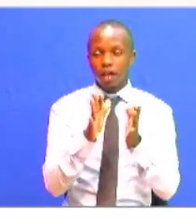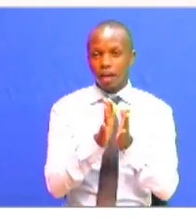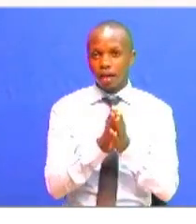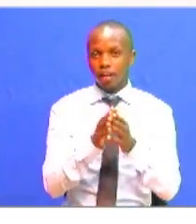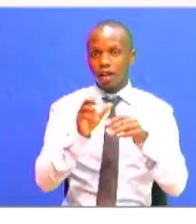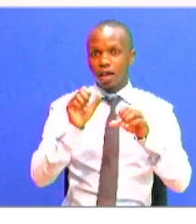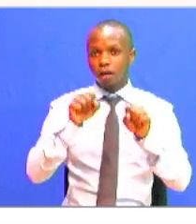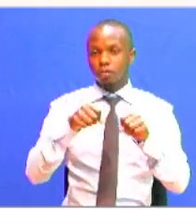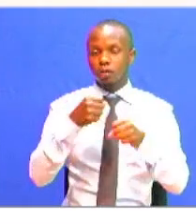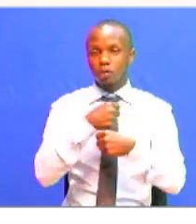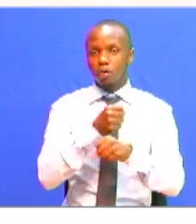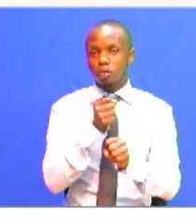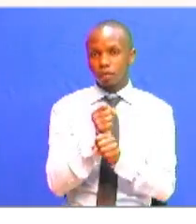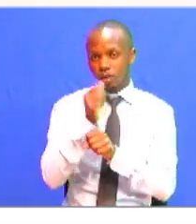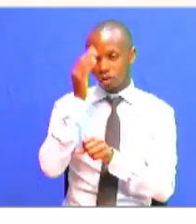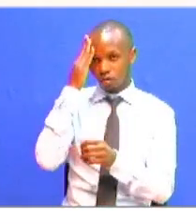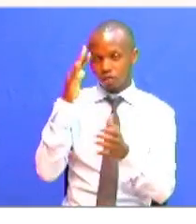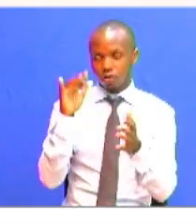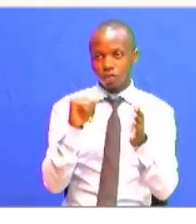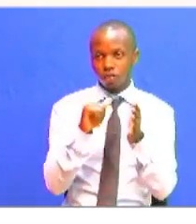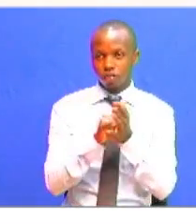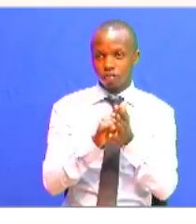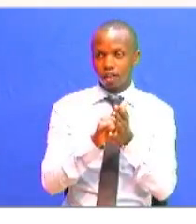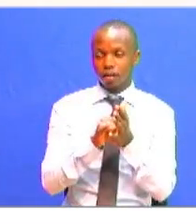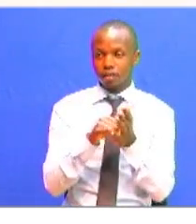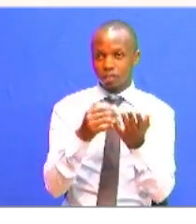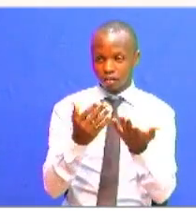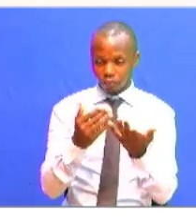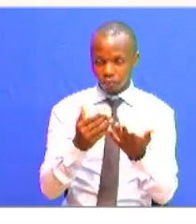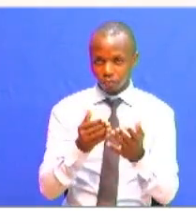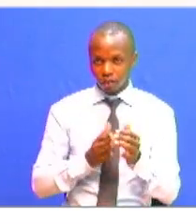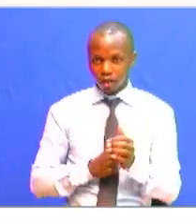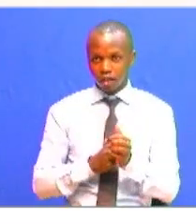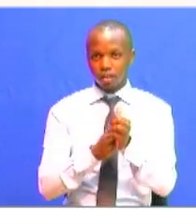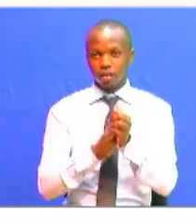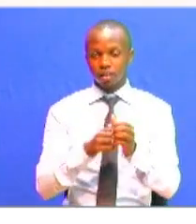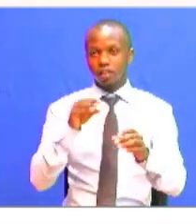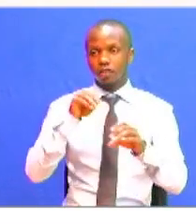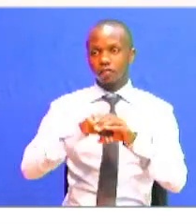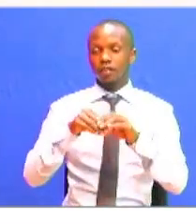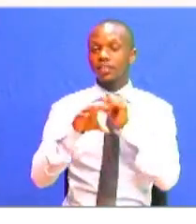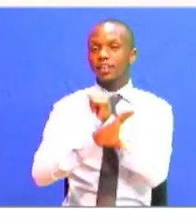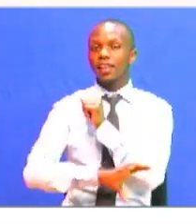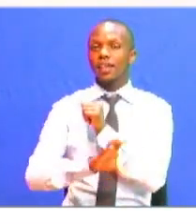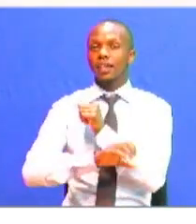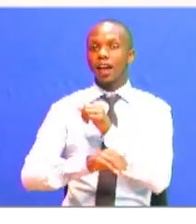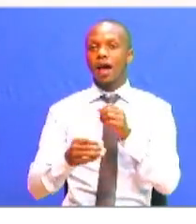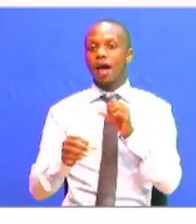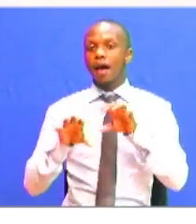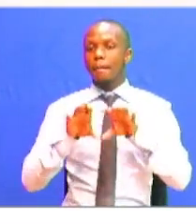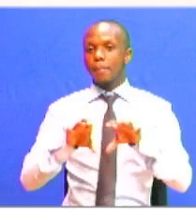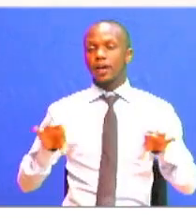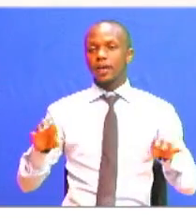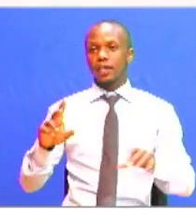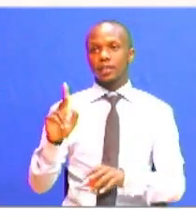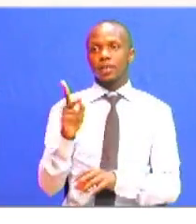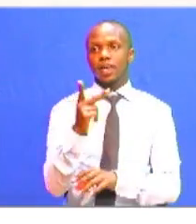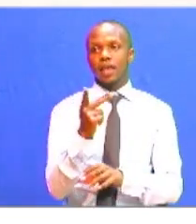able to know that you are cushioned when you are coming to invest in the country. We are trying to market Kenya as